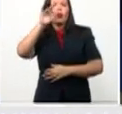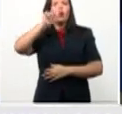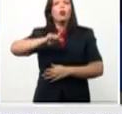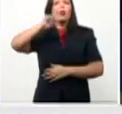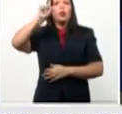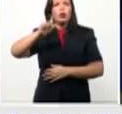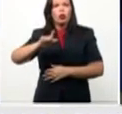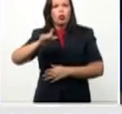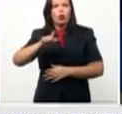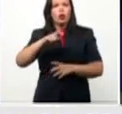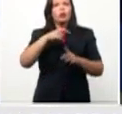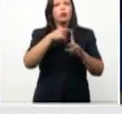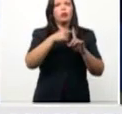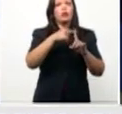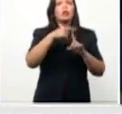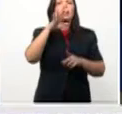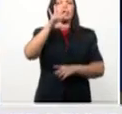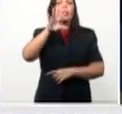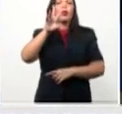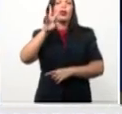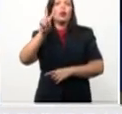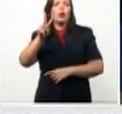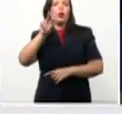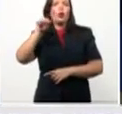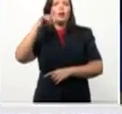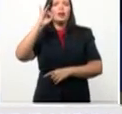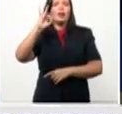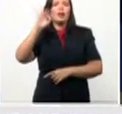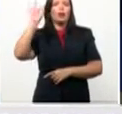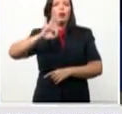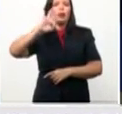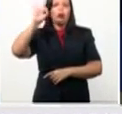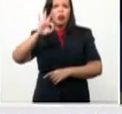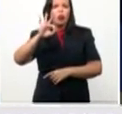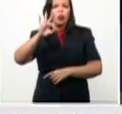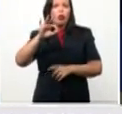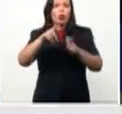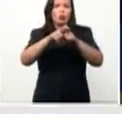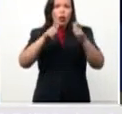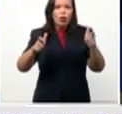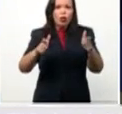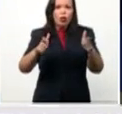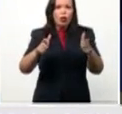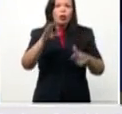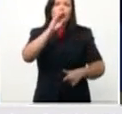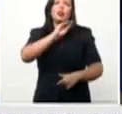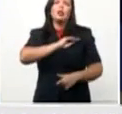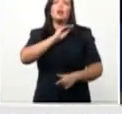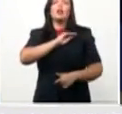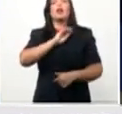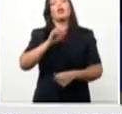1,154 asymptomatic cases for 52.7%.